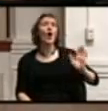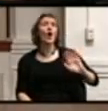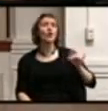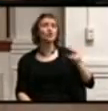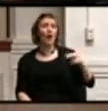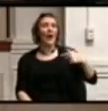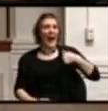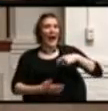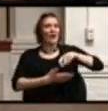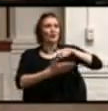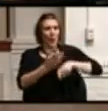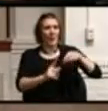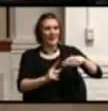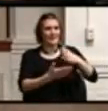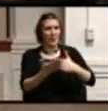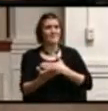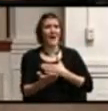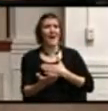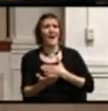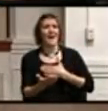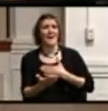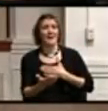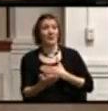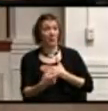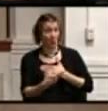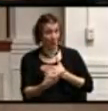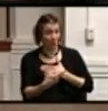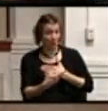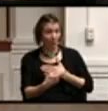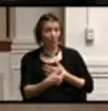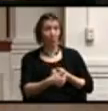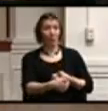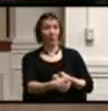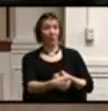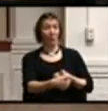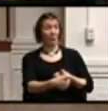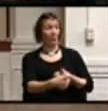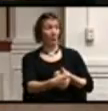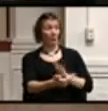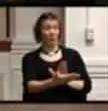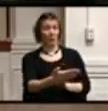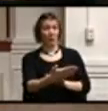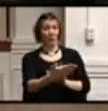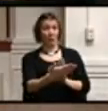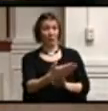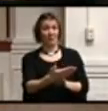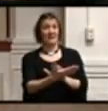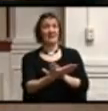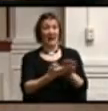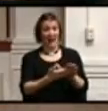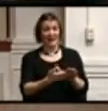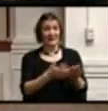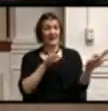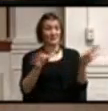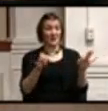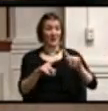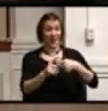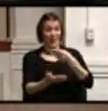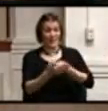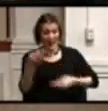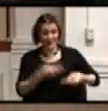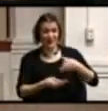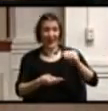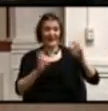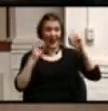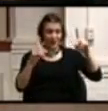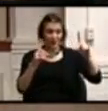This section I write. Is you? Yeah. Very, very, very nice. John, okay. You might want to remind